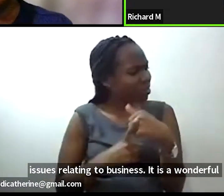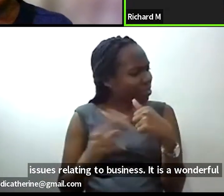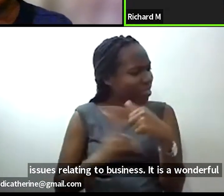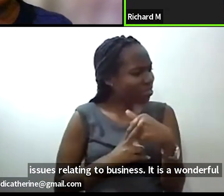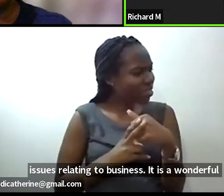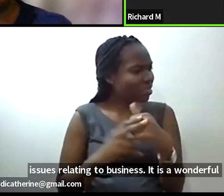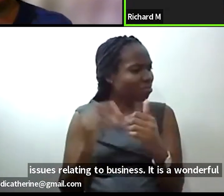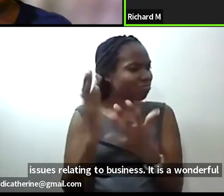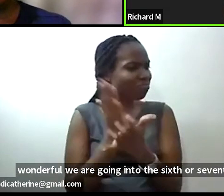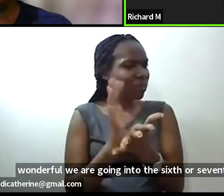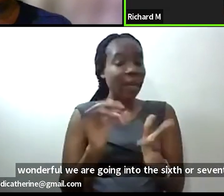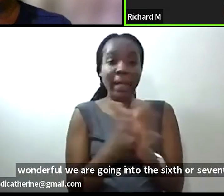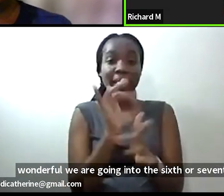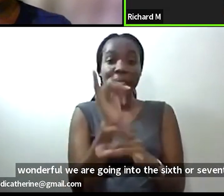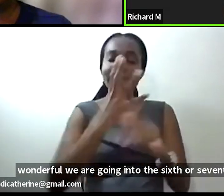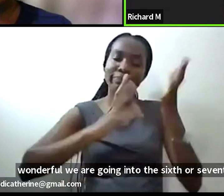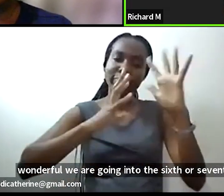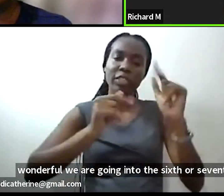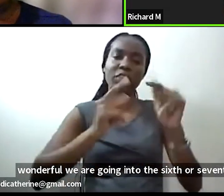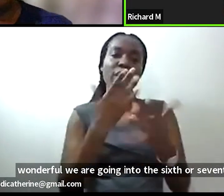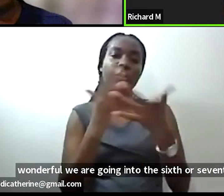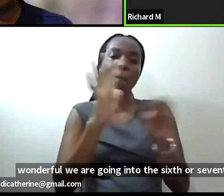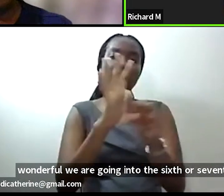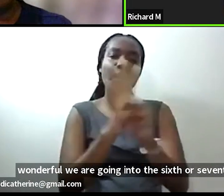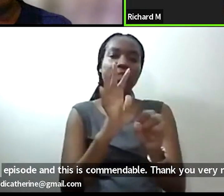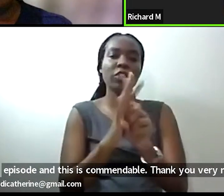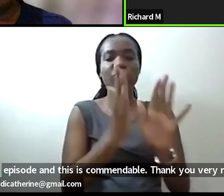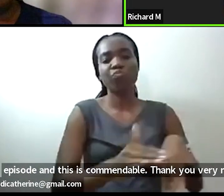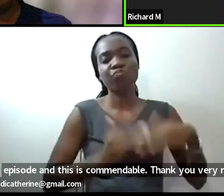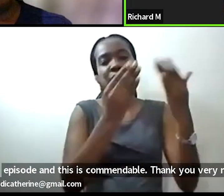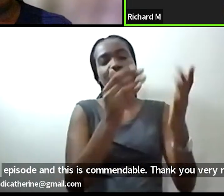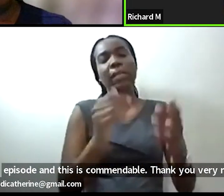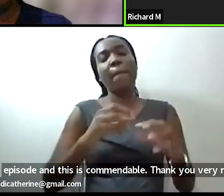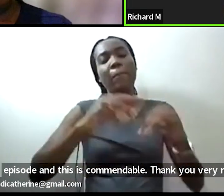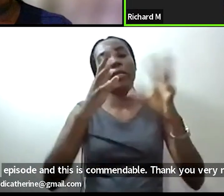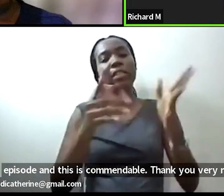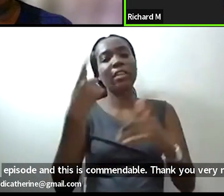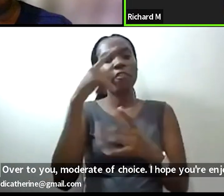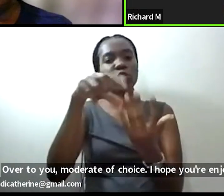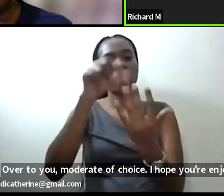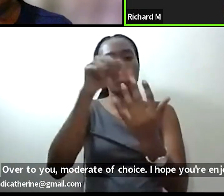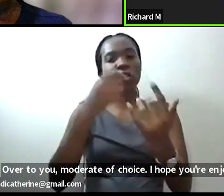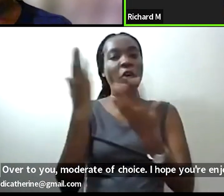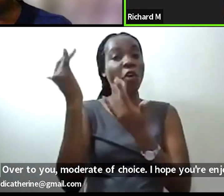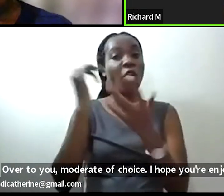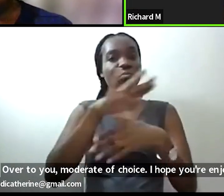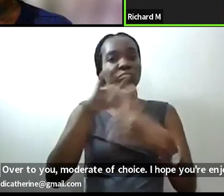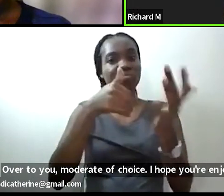is commendable. Thank you very much. Over to you, moderator of choice. I hope you're enjoying in Naivasha. Thank